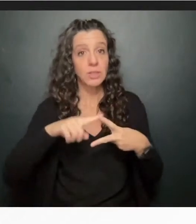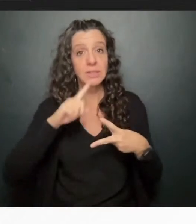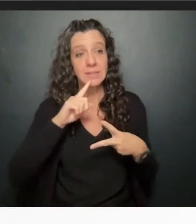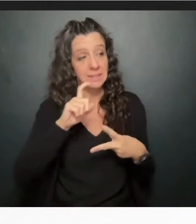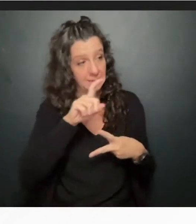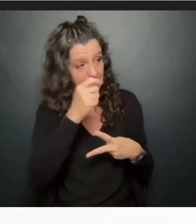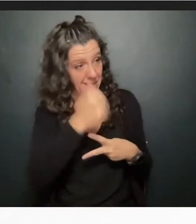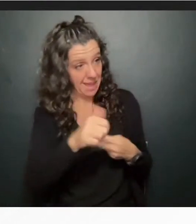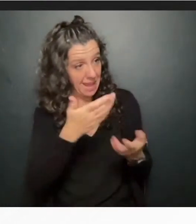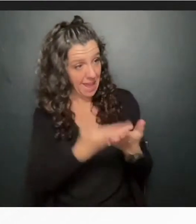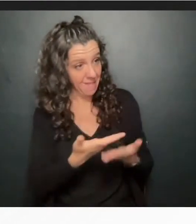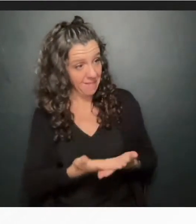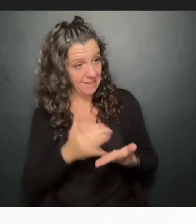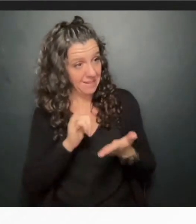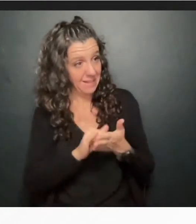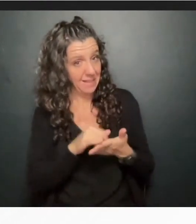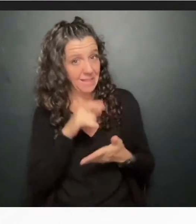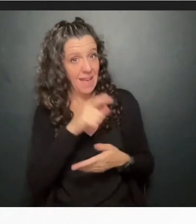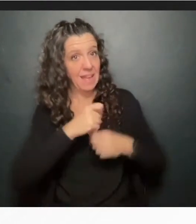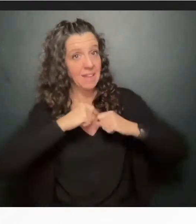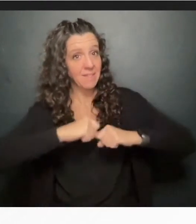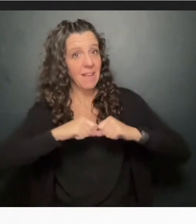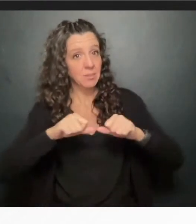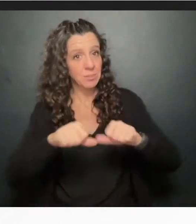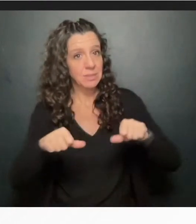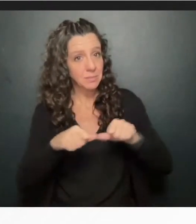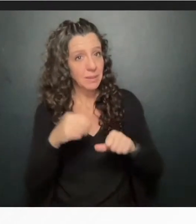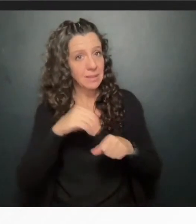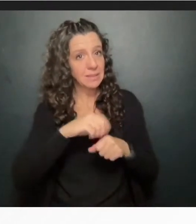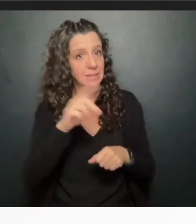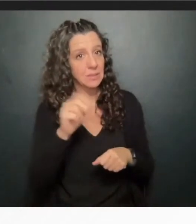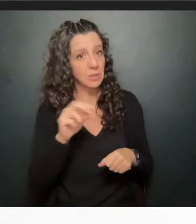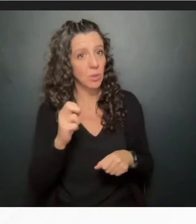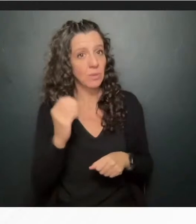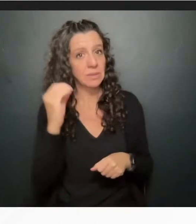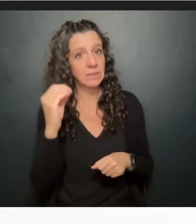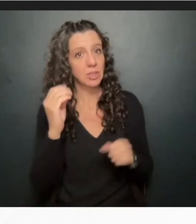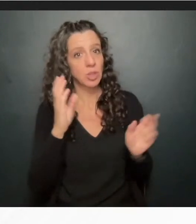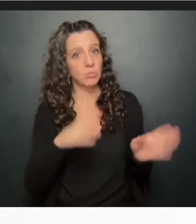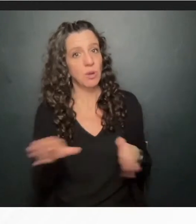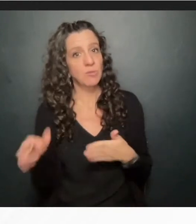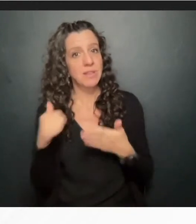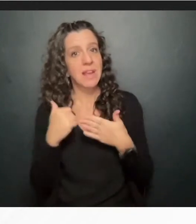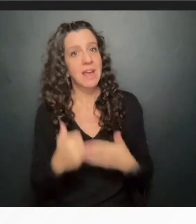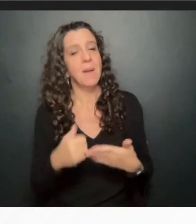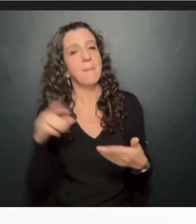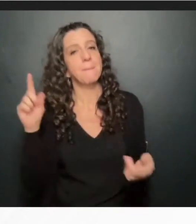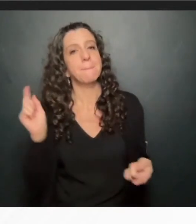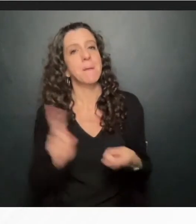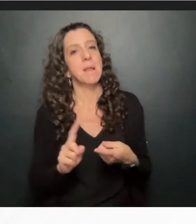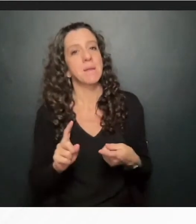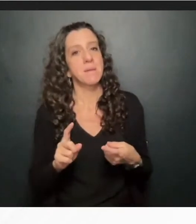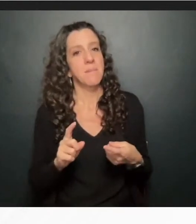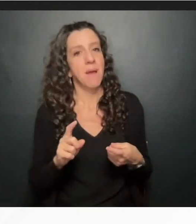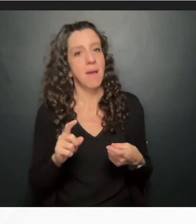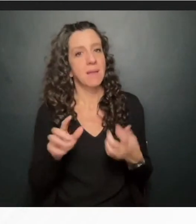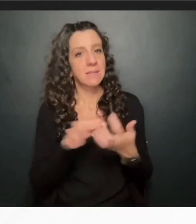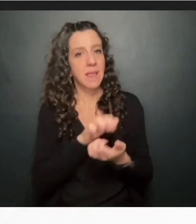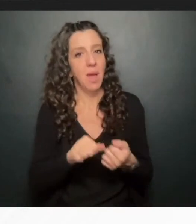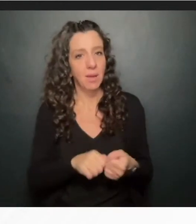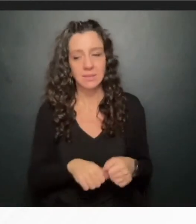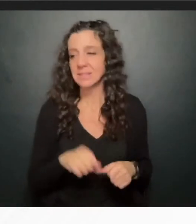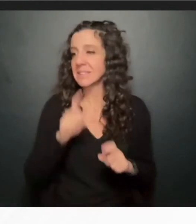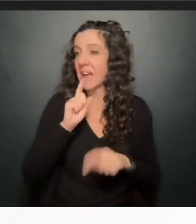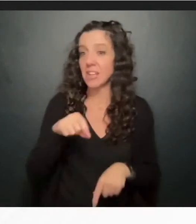any evidence that defensible space in Zone 0 preparation help minimize losses? And the answer is yes.